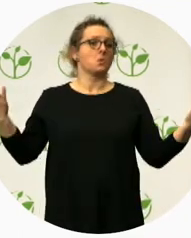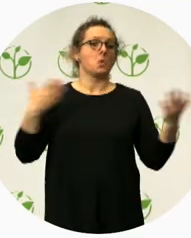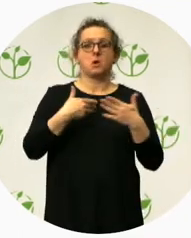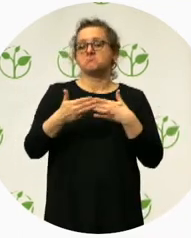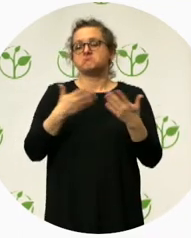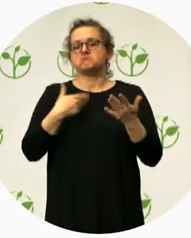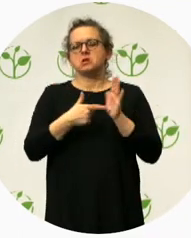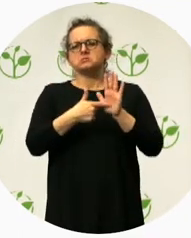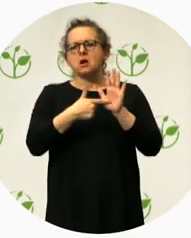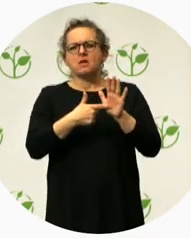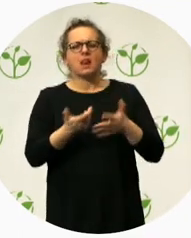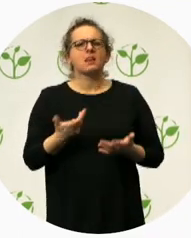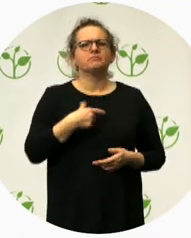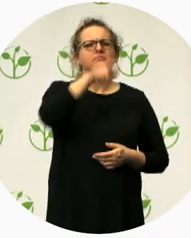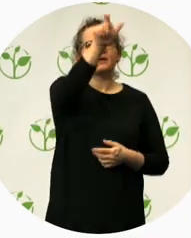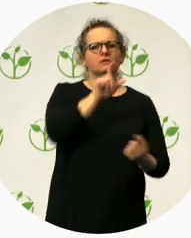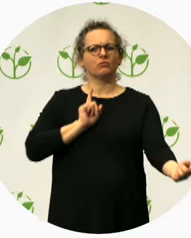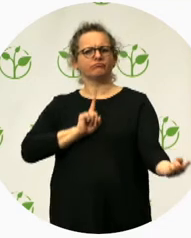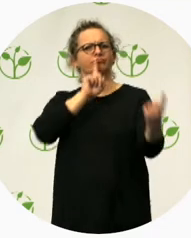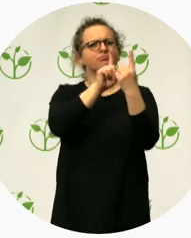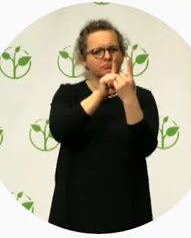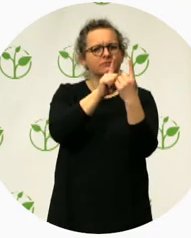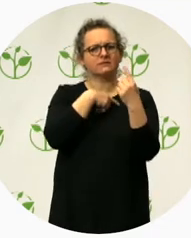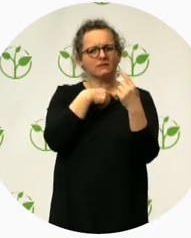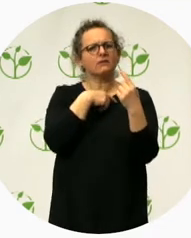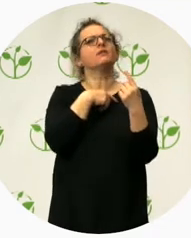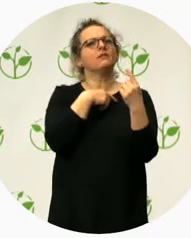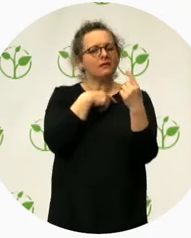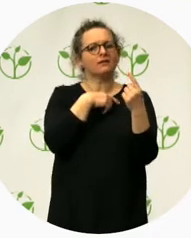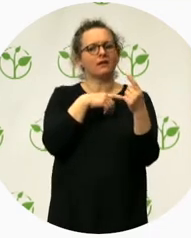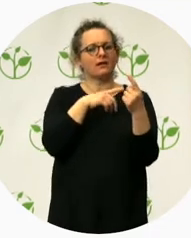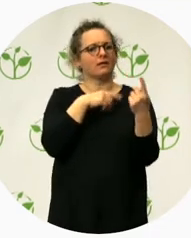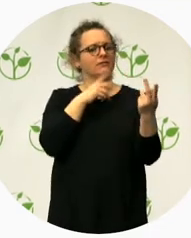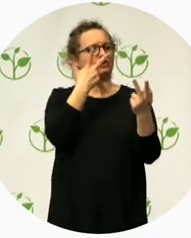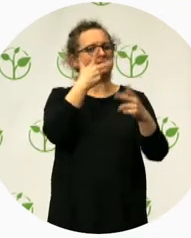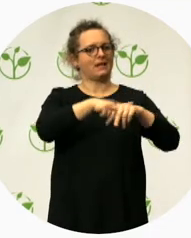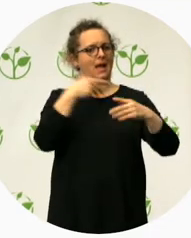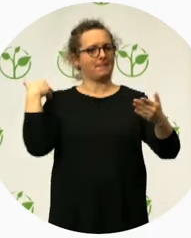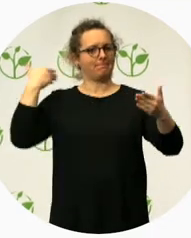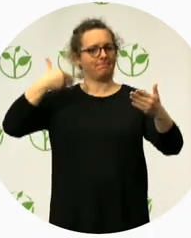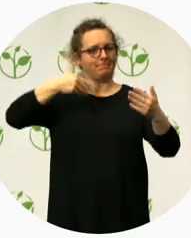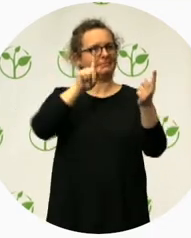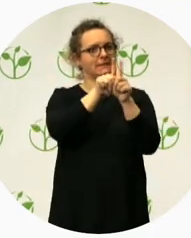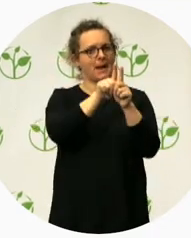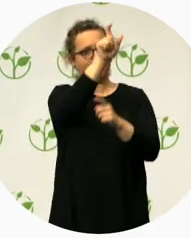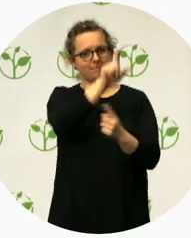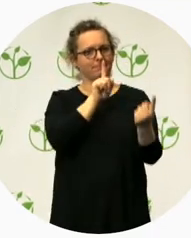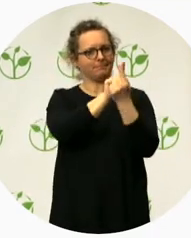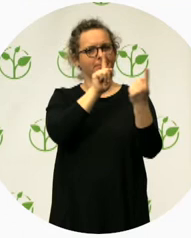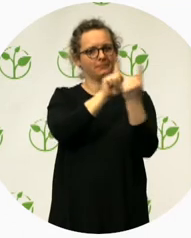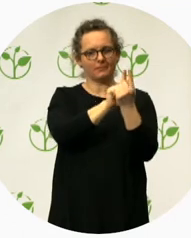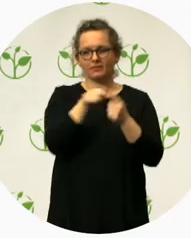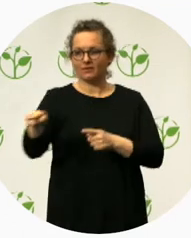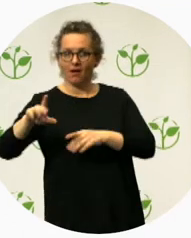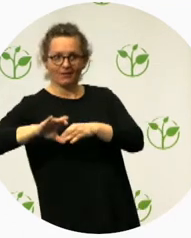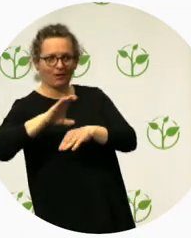and give those as your first options. By predicting and anticipating behavior, we really start to speed up